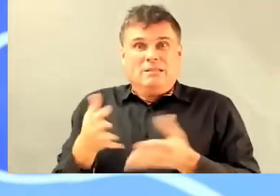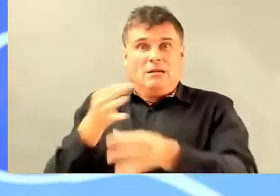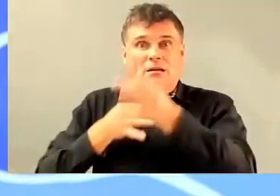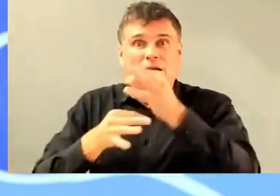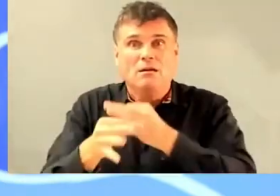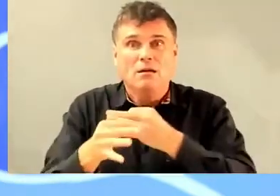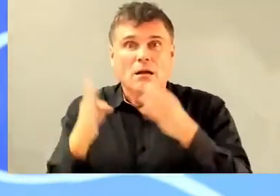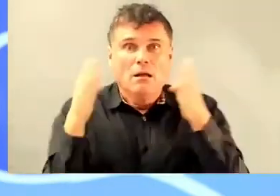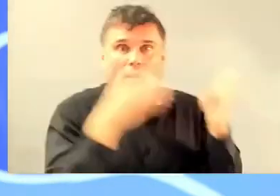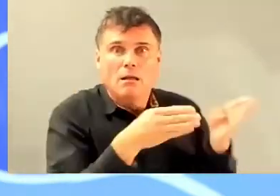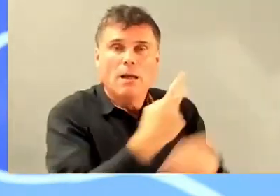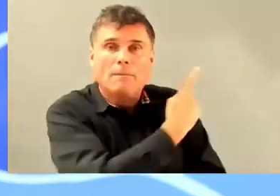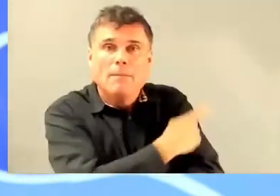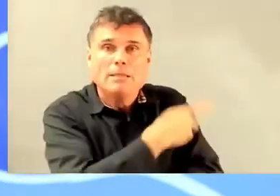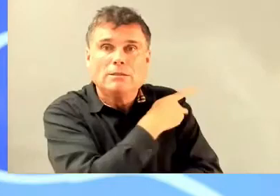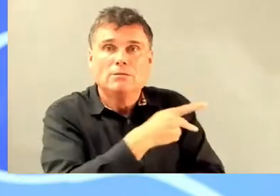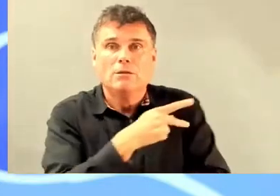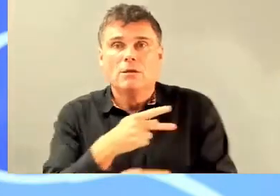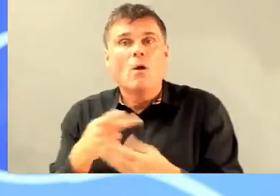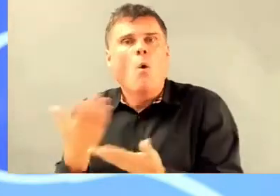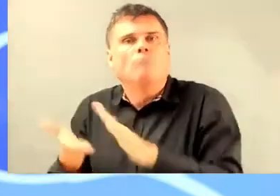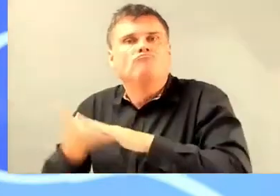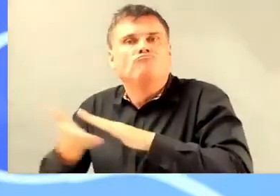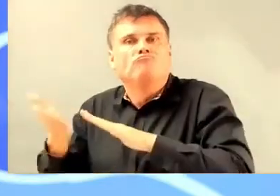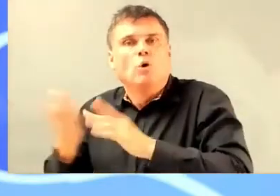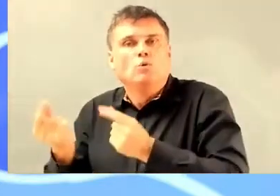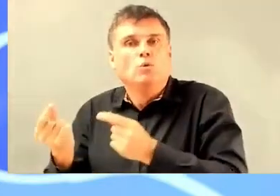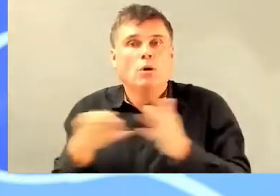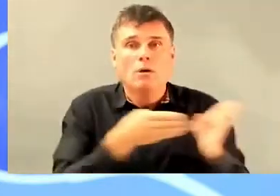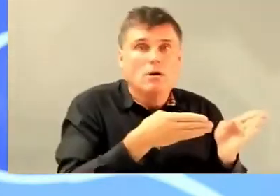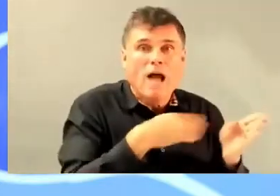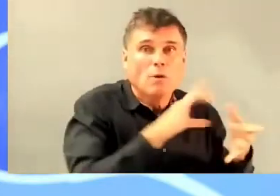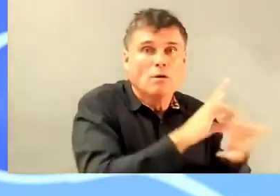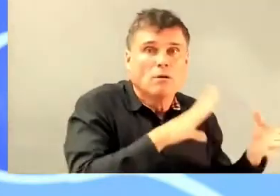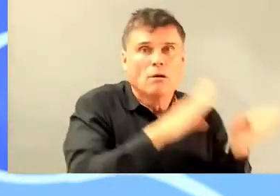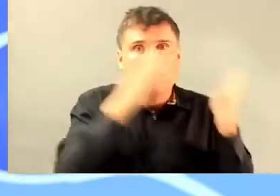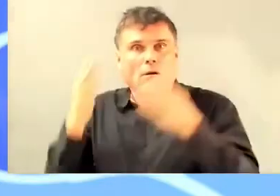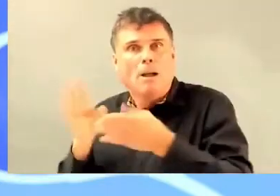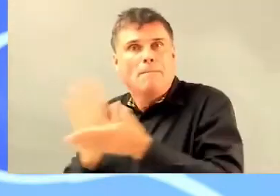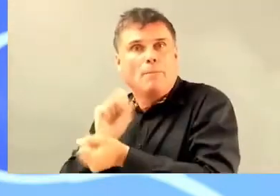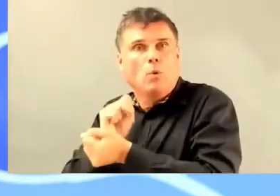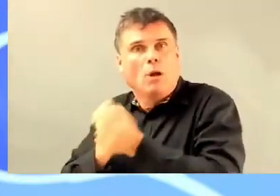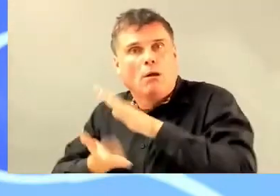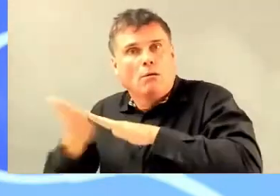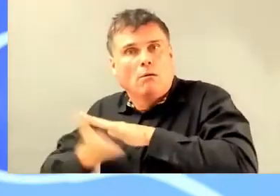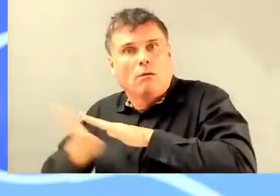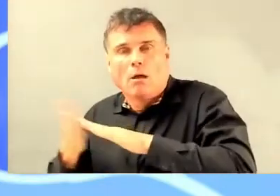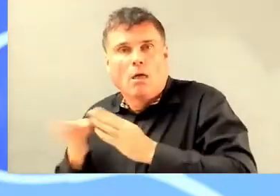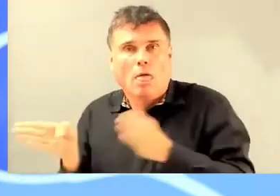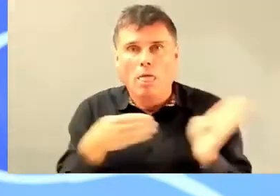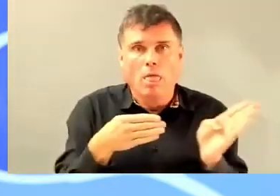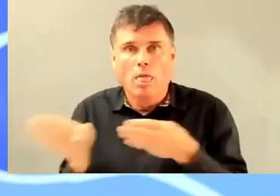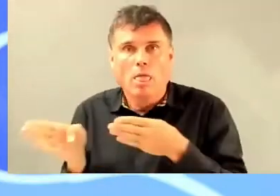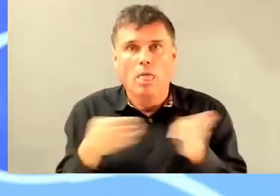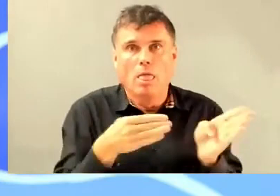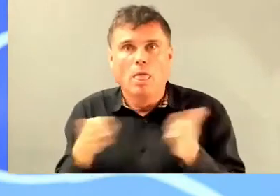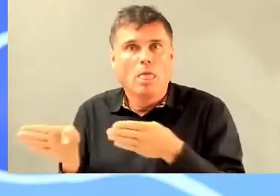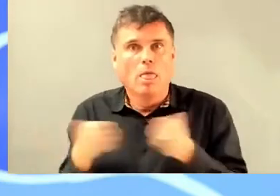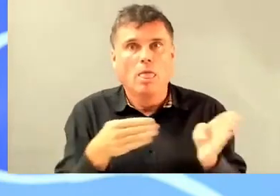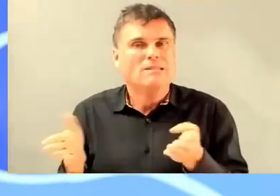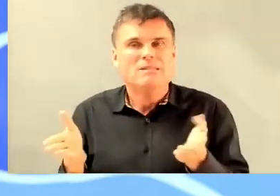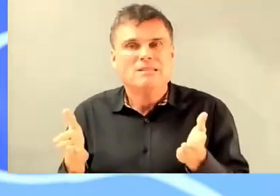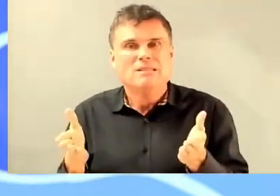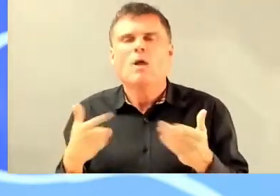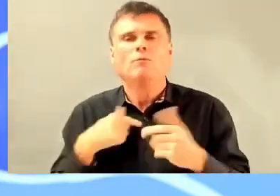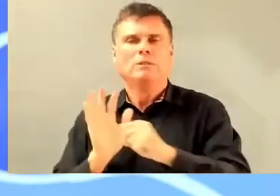away from their families in the evenings. We are advocating on behalf of BC doctors to address these burdens, to find better and more